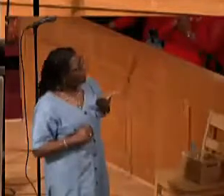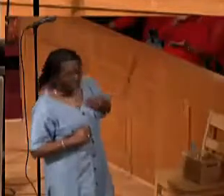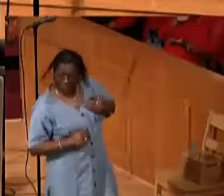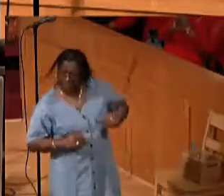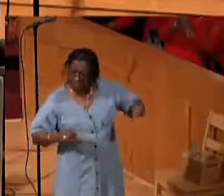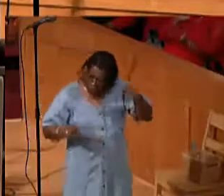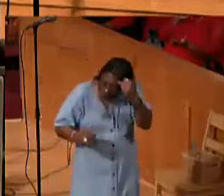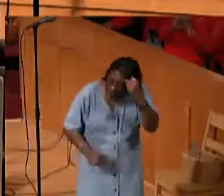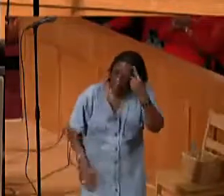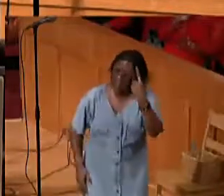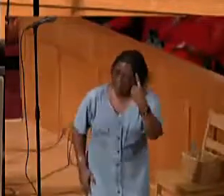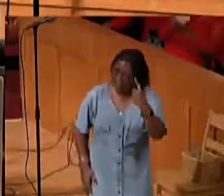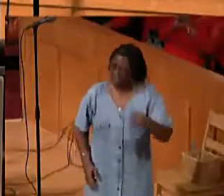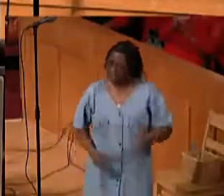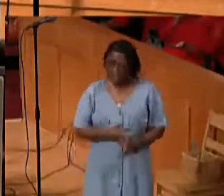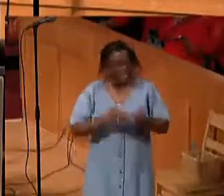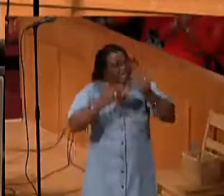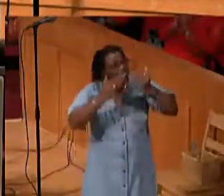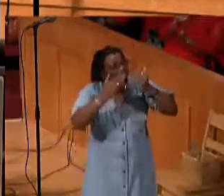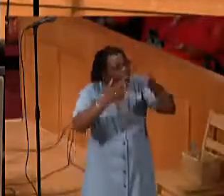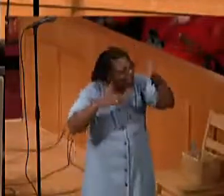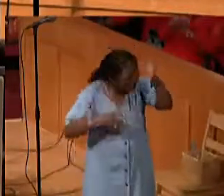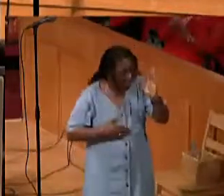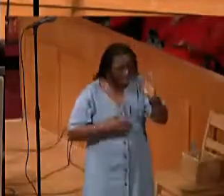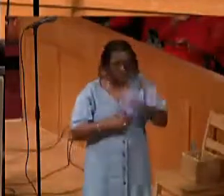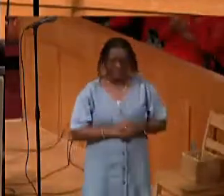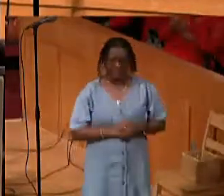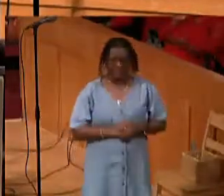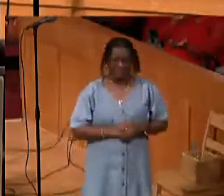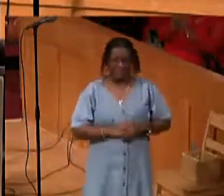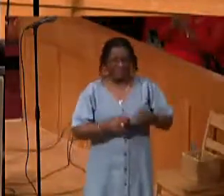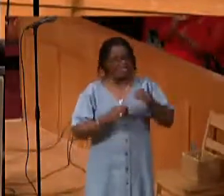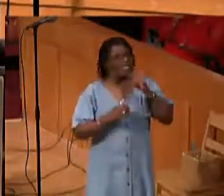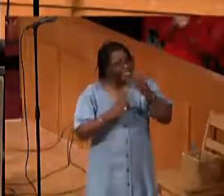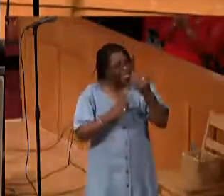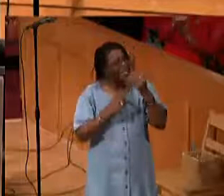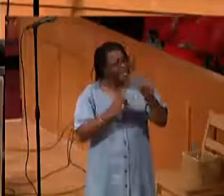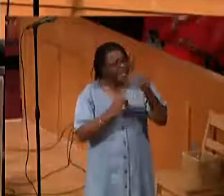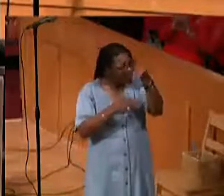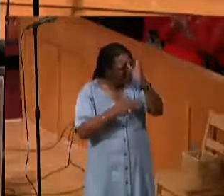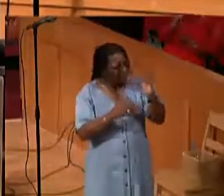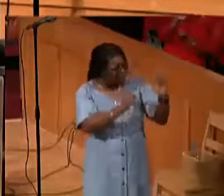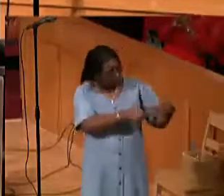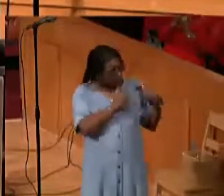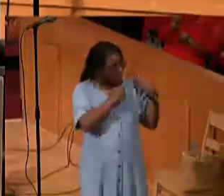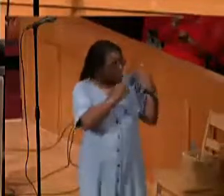here? Amen. You ought to thank God for what God has done for you.